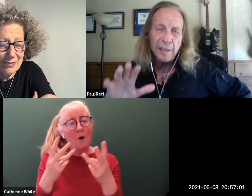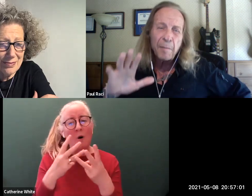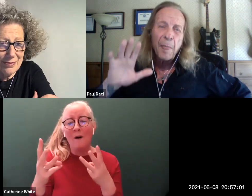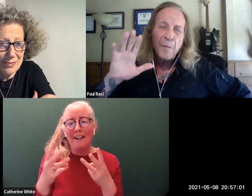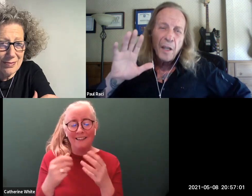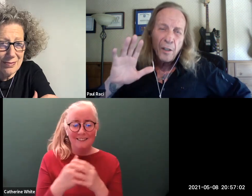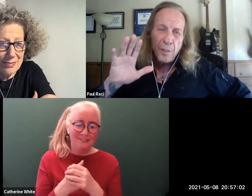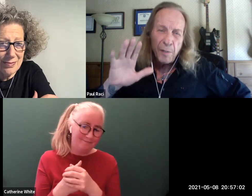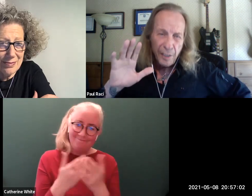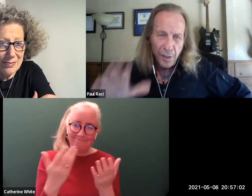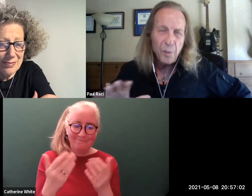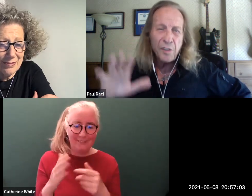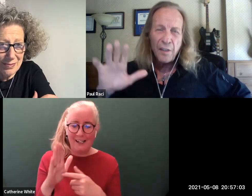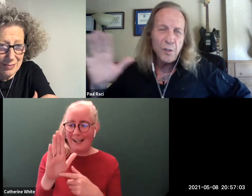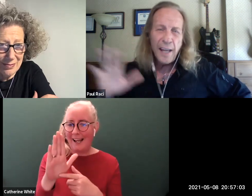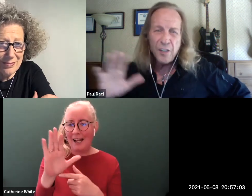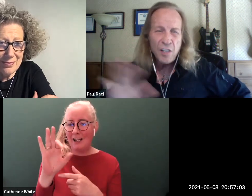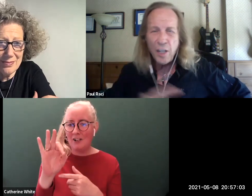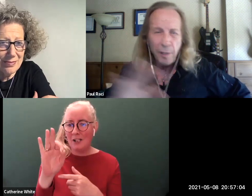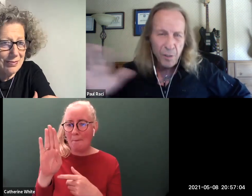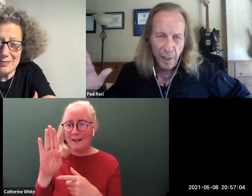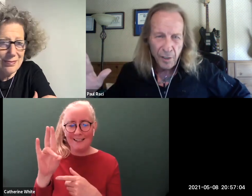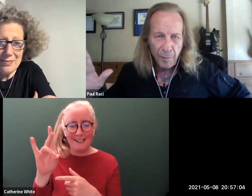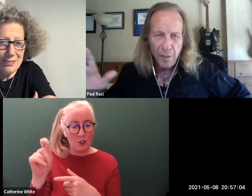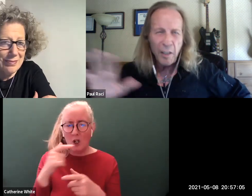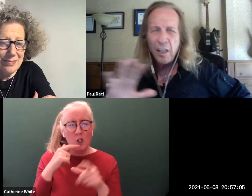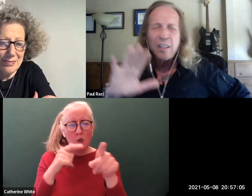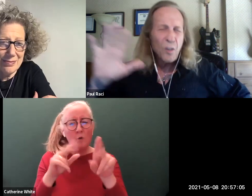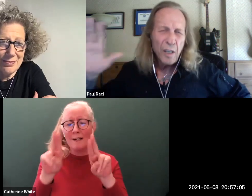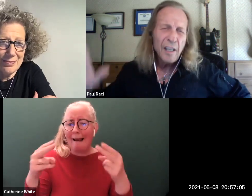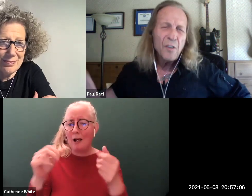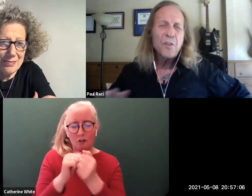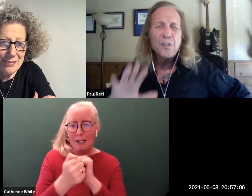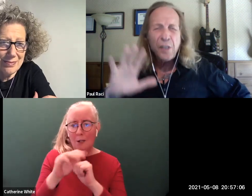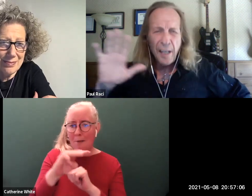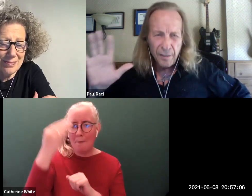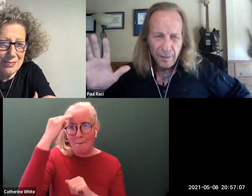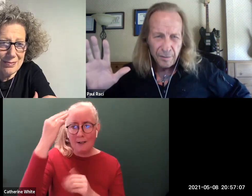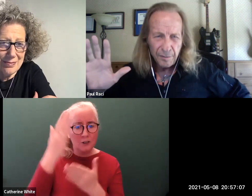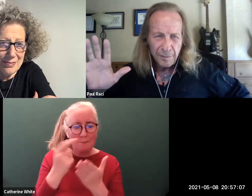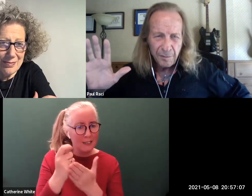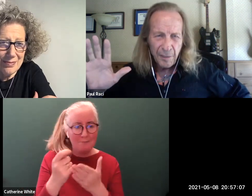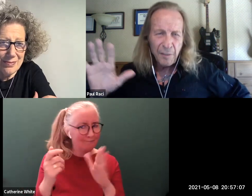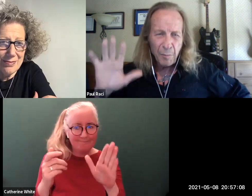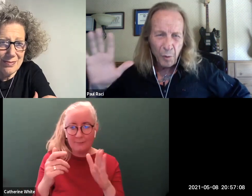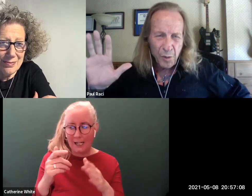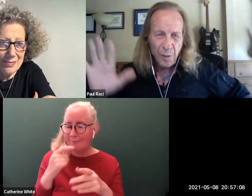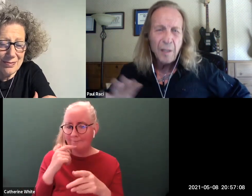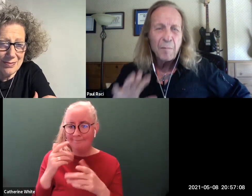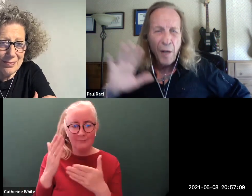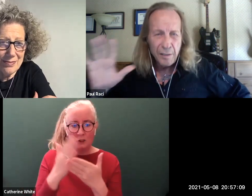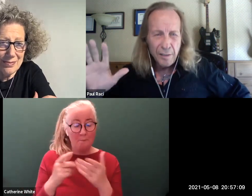like LGBTQ and stuff, you can't change anybody's mind sometimes. But so there are things you can't even